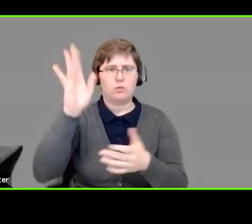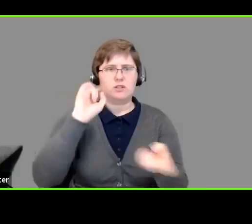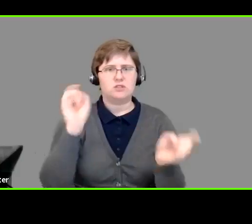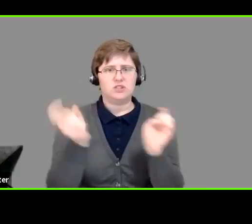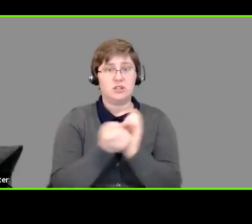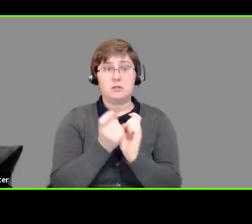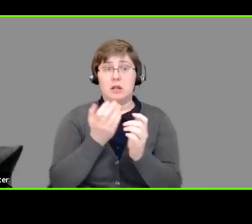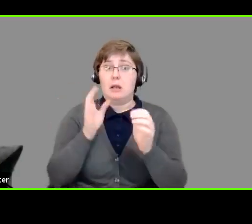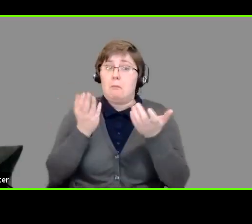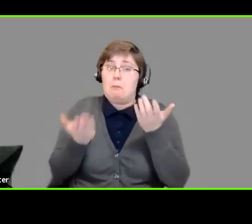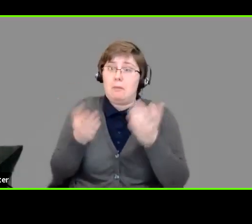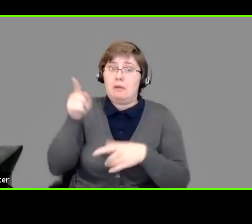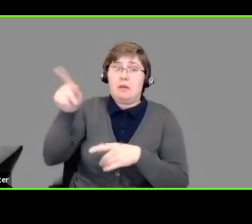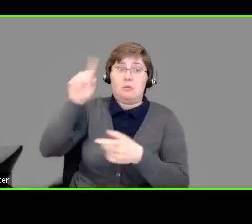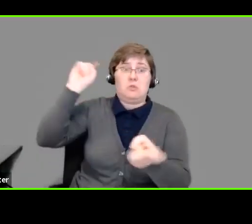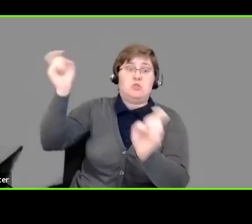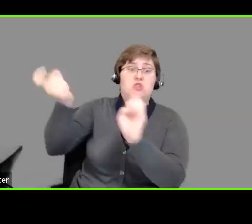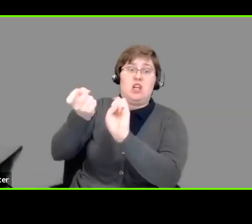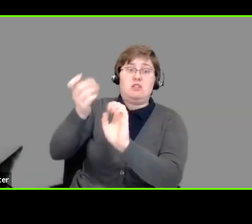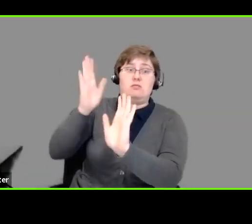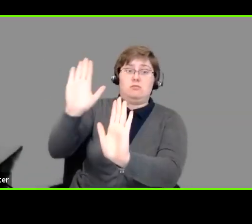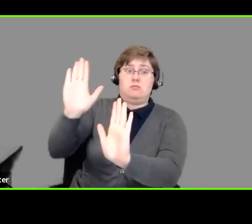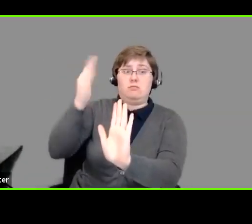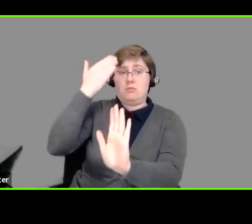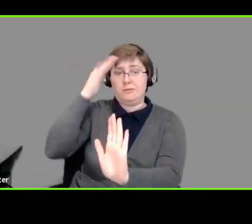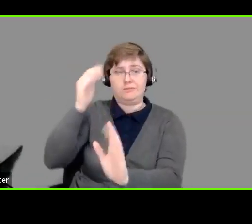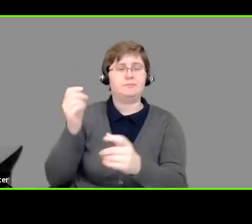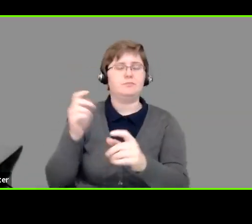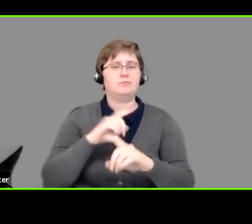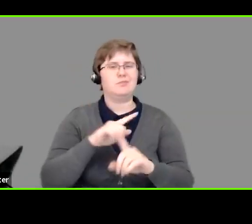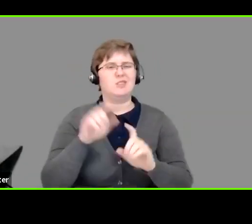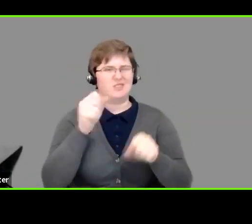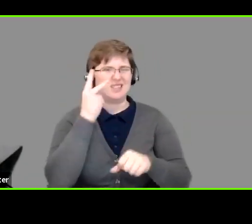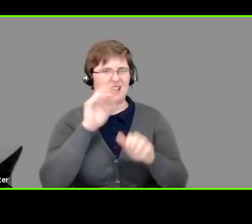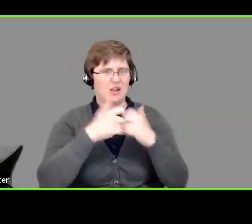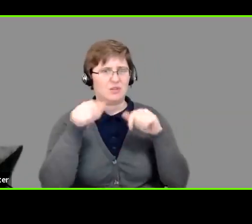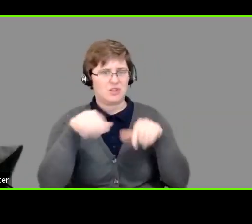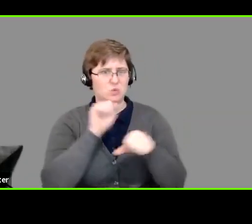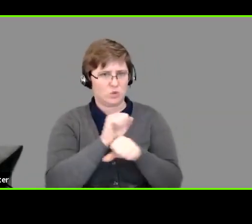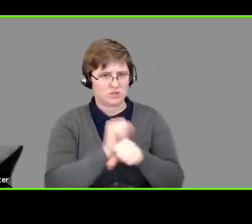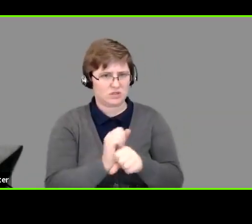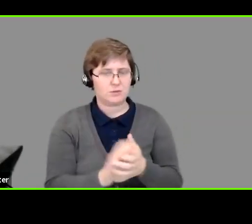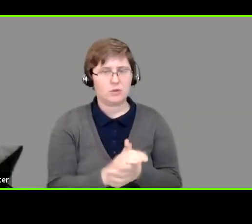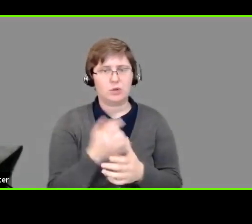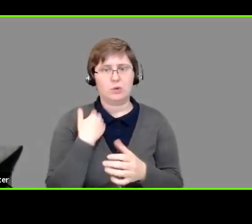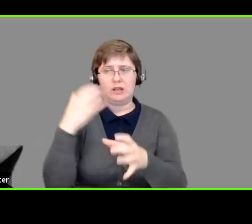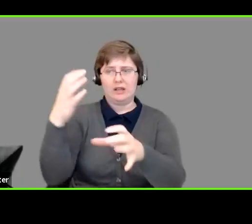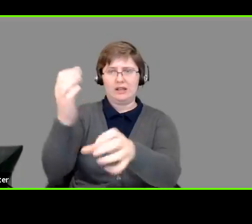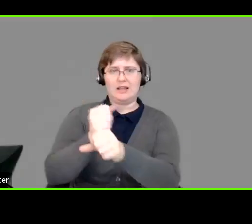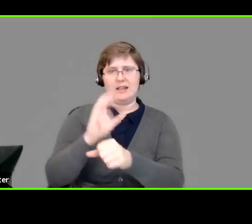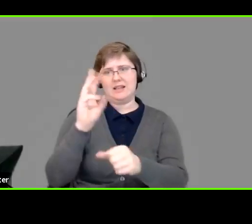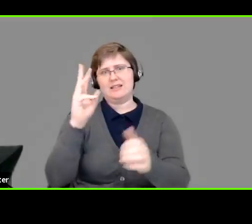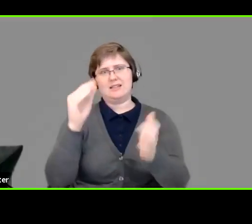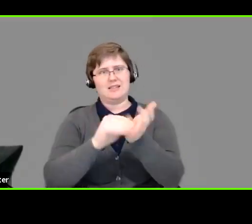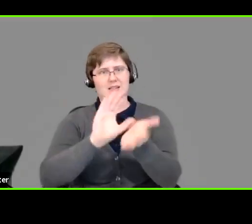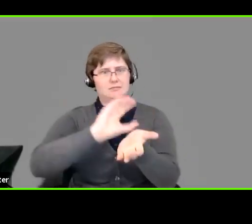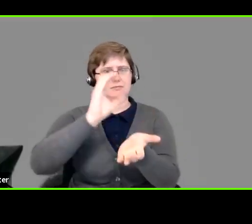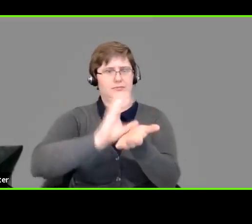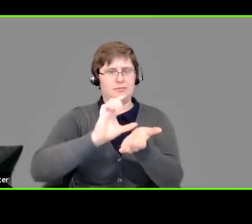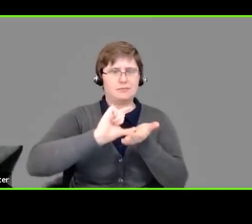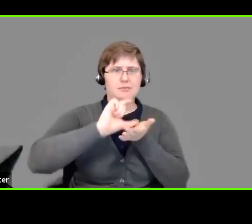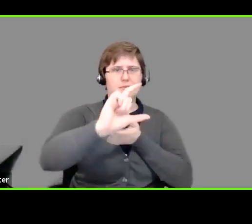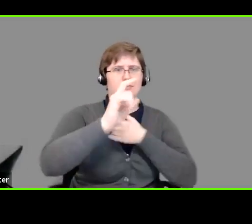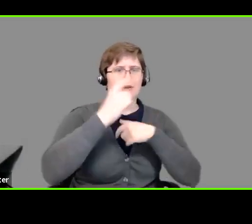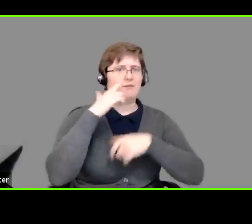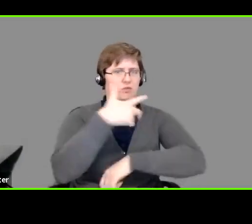He could. So you can see how this is going to work. We're going to receive, you know, 6,000 doses.